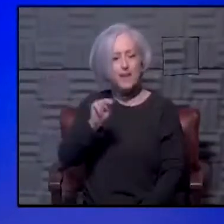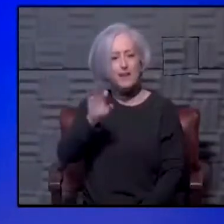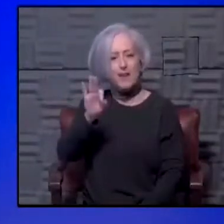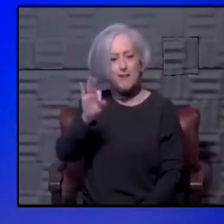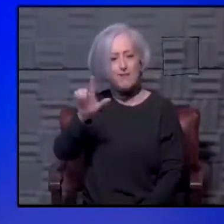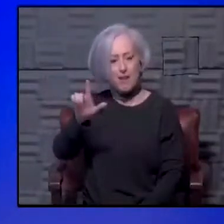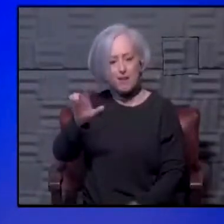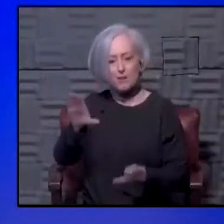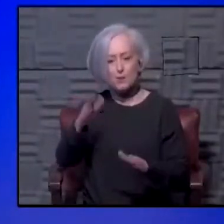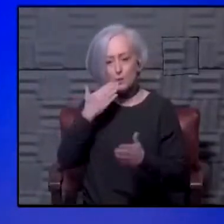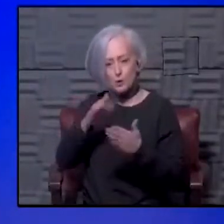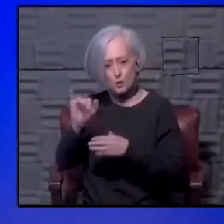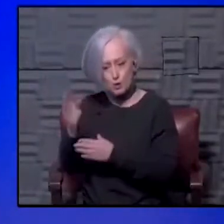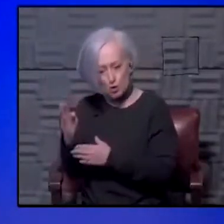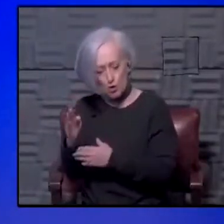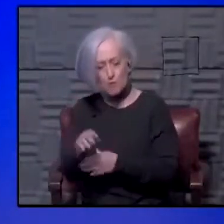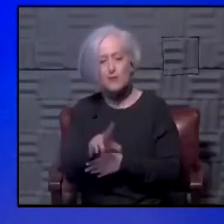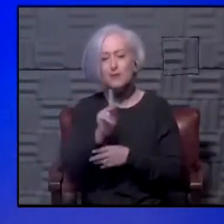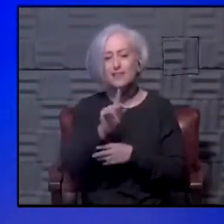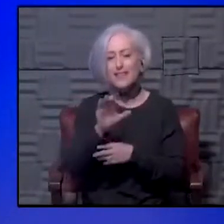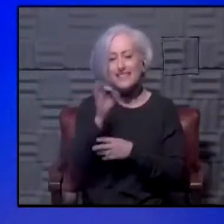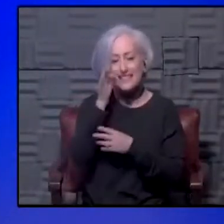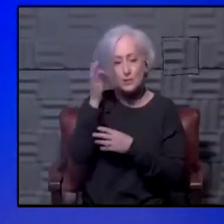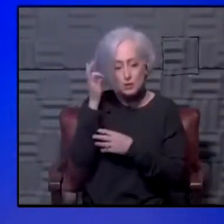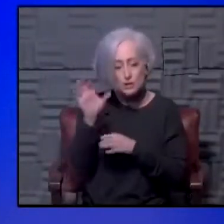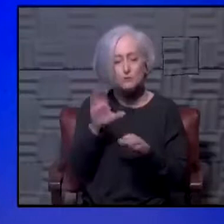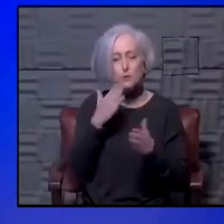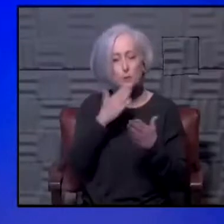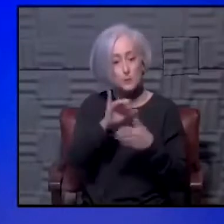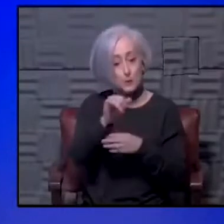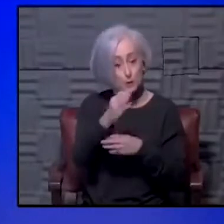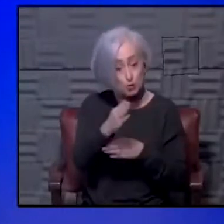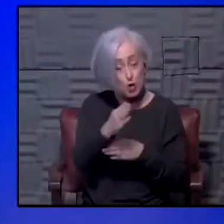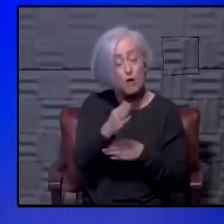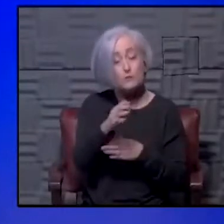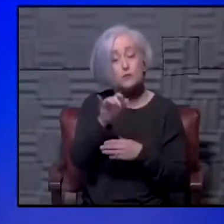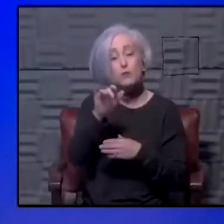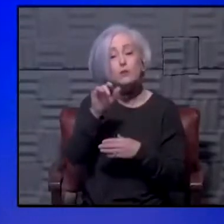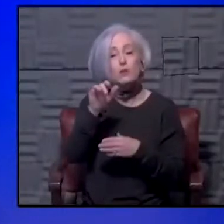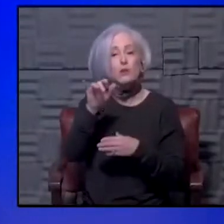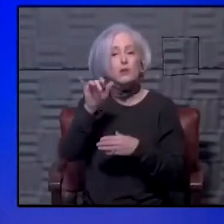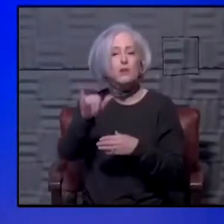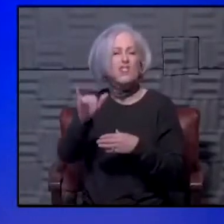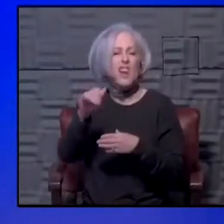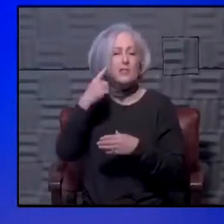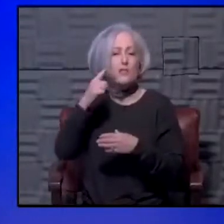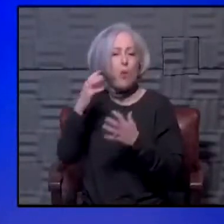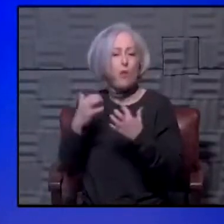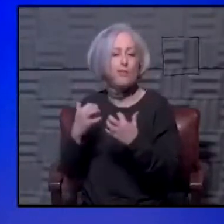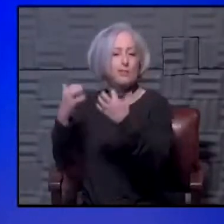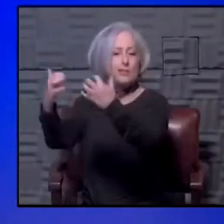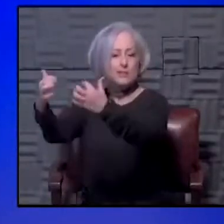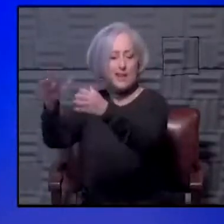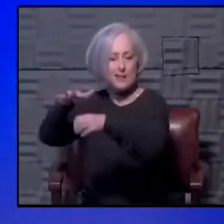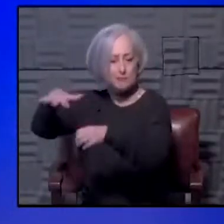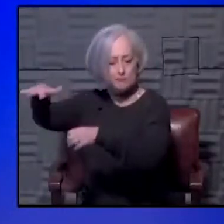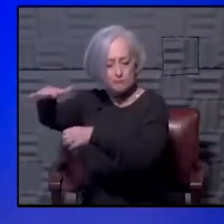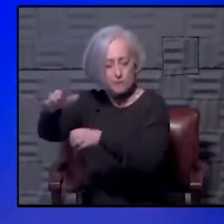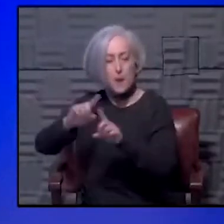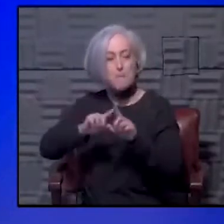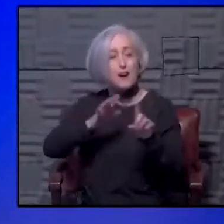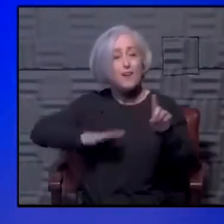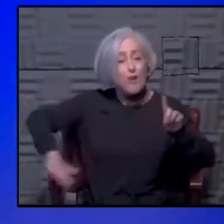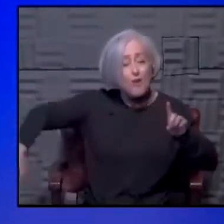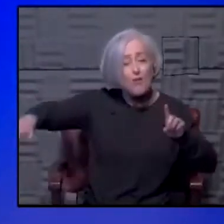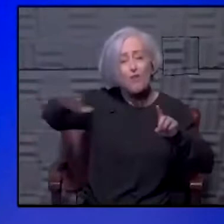in the NFL in Kansas City has done a good job. So that kind of plays out there at the stadium as well. But I think more to your point is around the nation